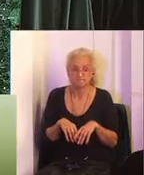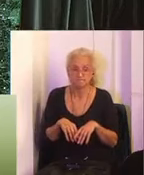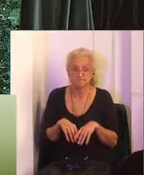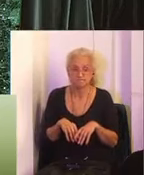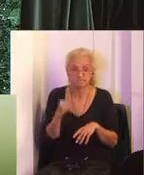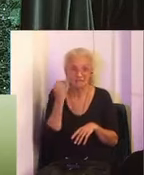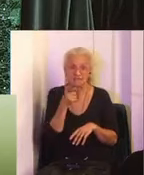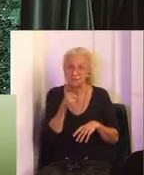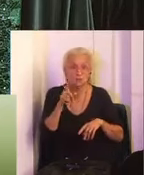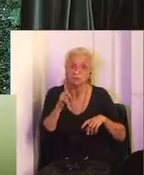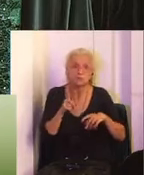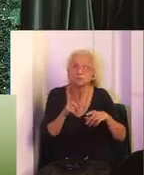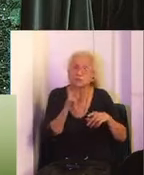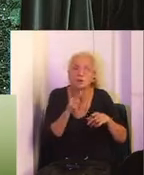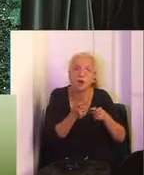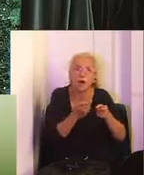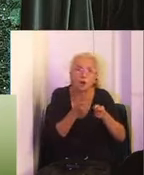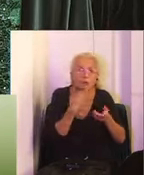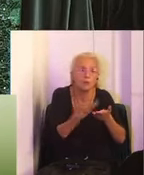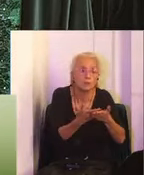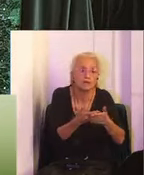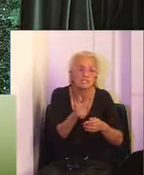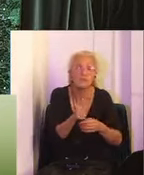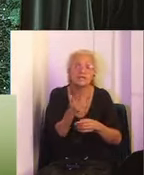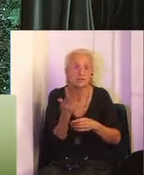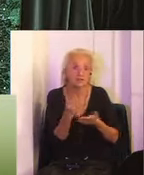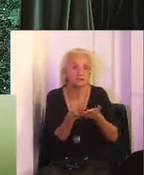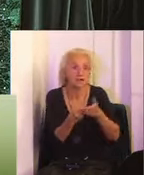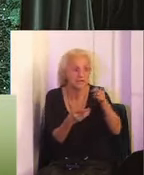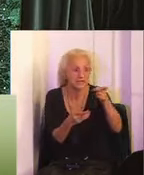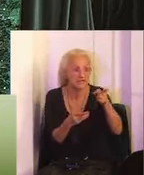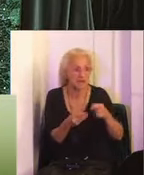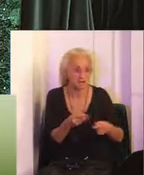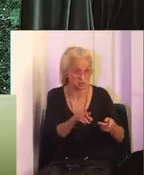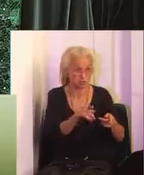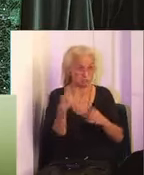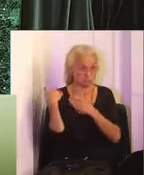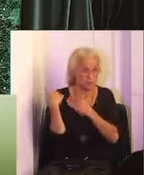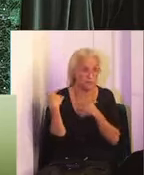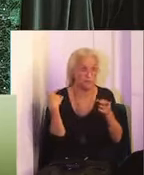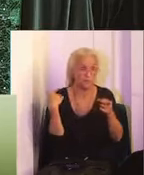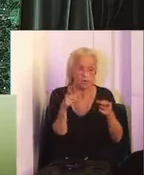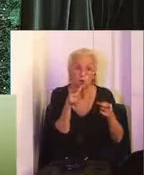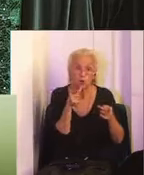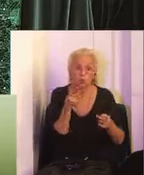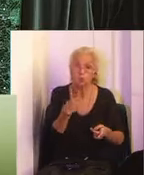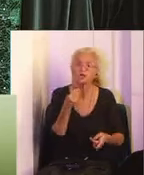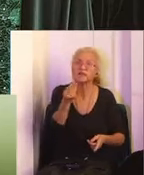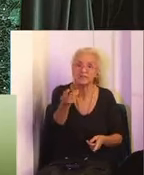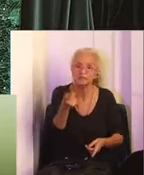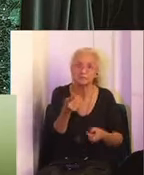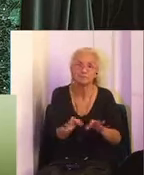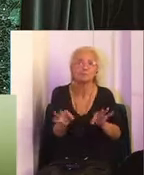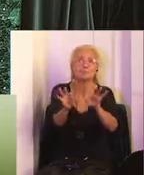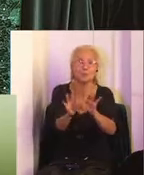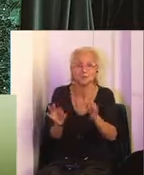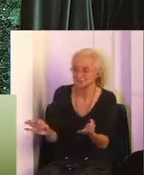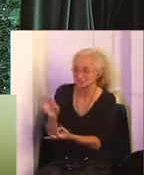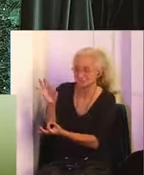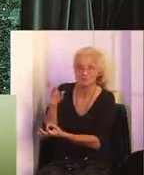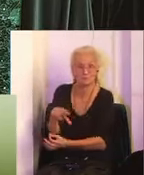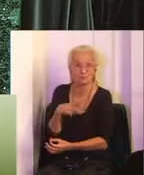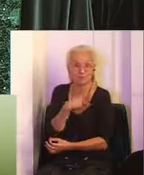If you don't manage well someone else's assets that are entrusted to you, who's going to give to you important spiritual and